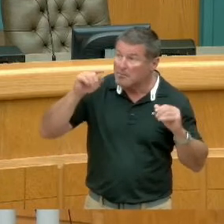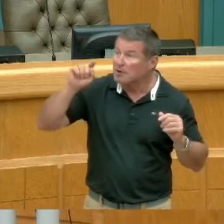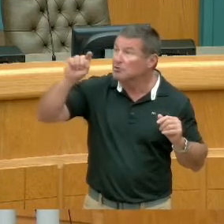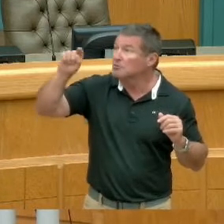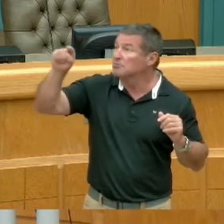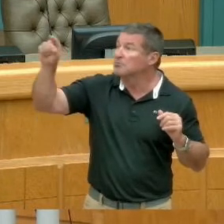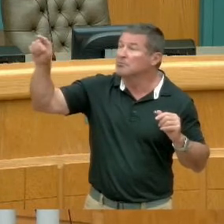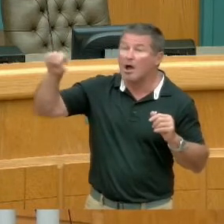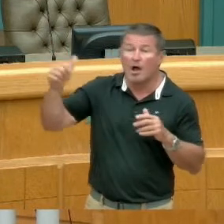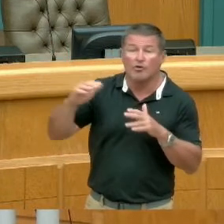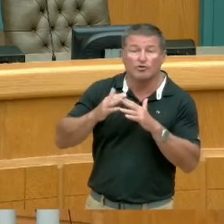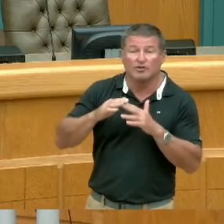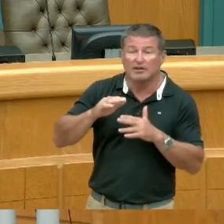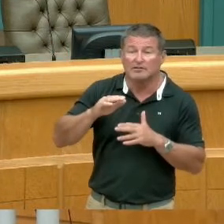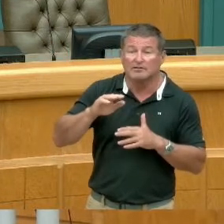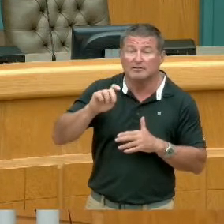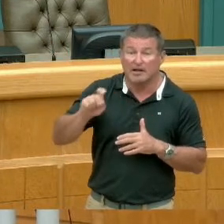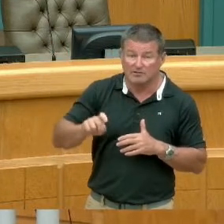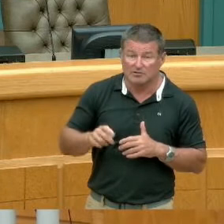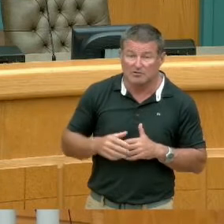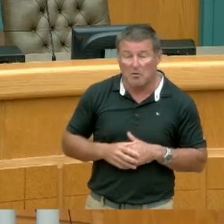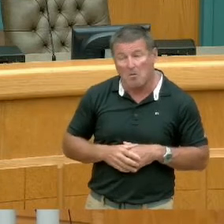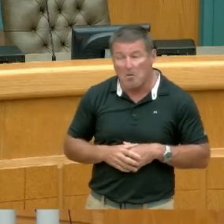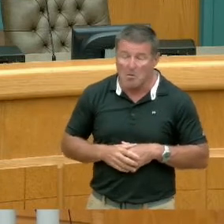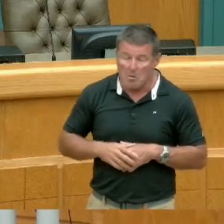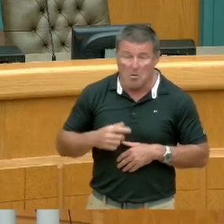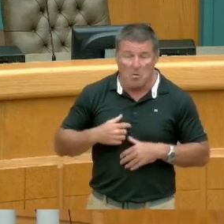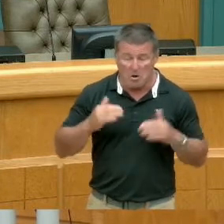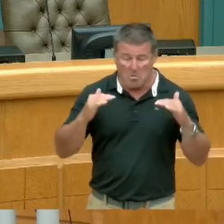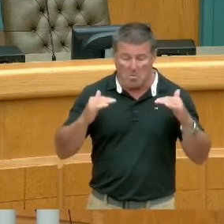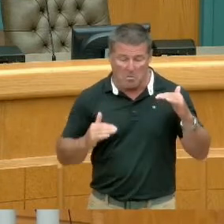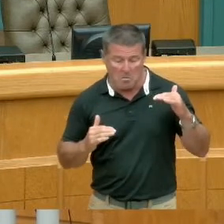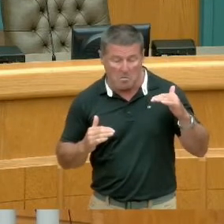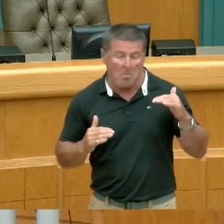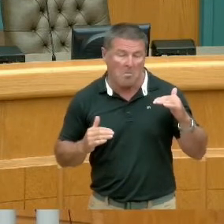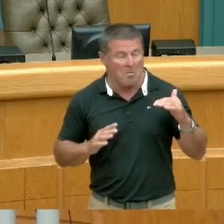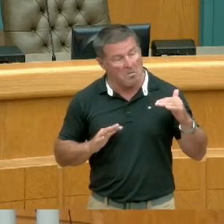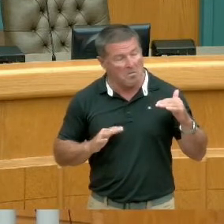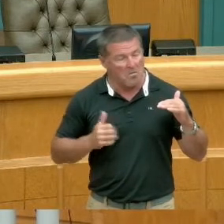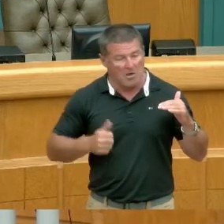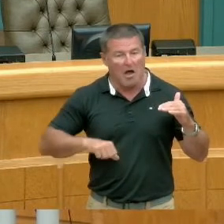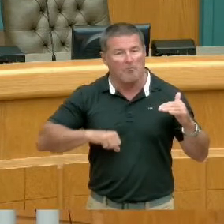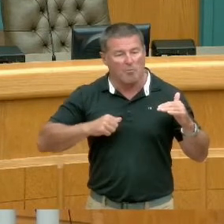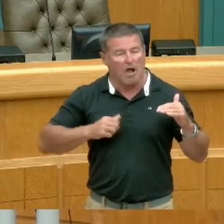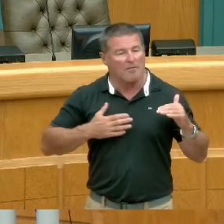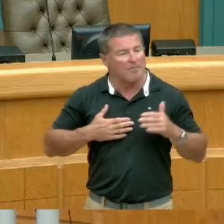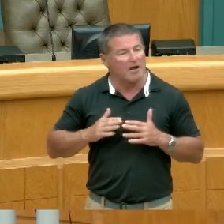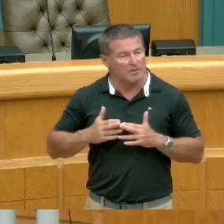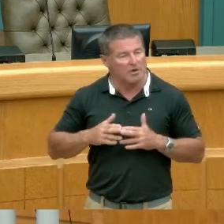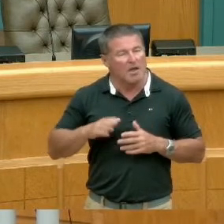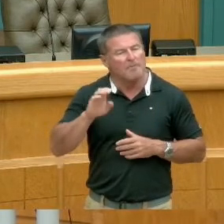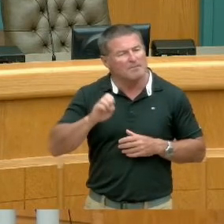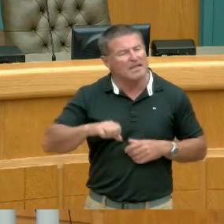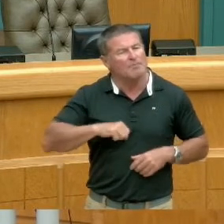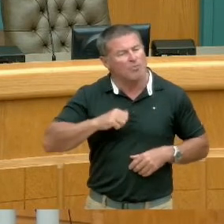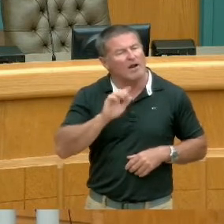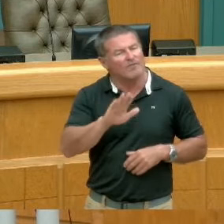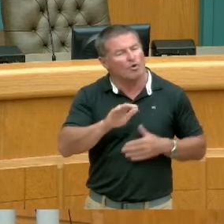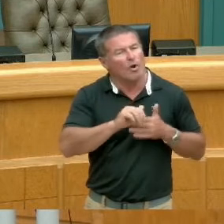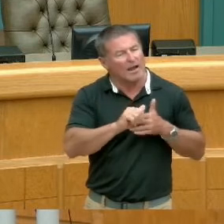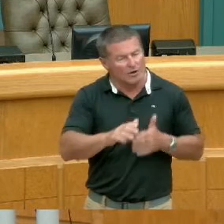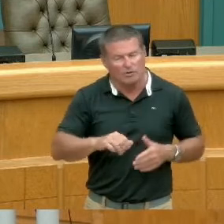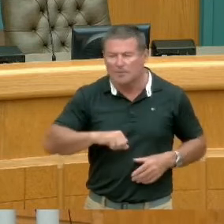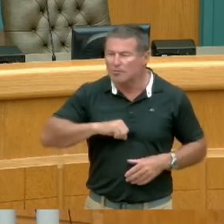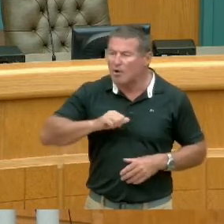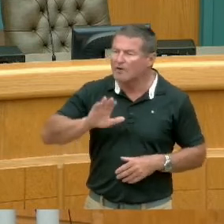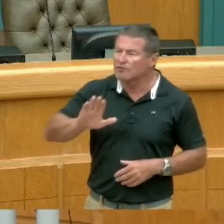they say, all things are relative, and so we're in very good shape. And you need to be proud of your community and be proud of the leadership that you have and be